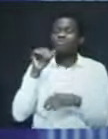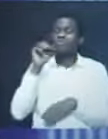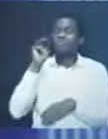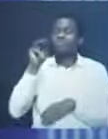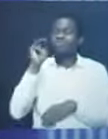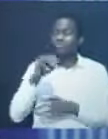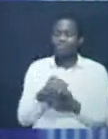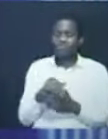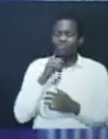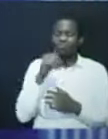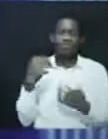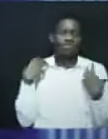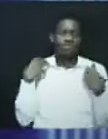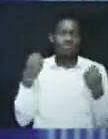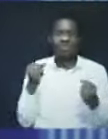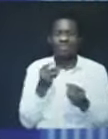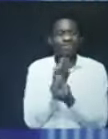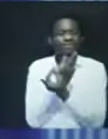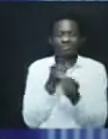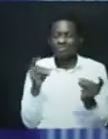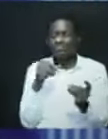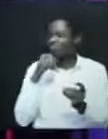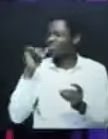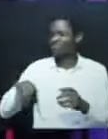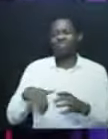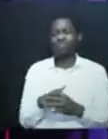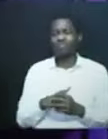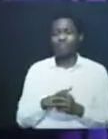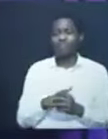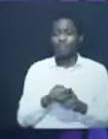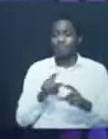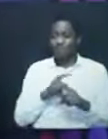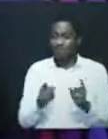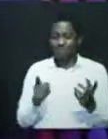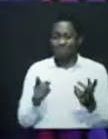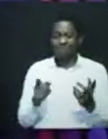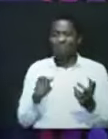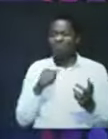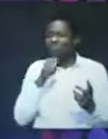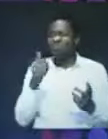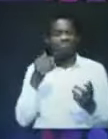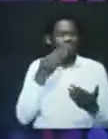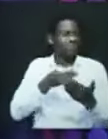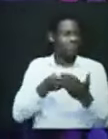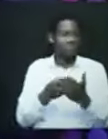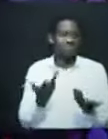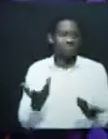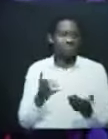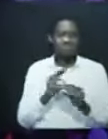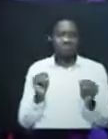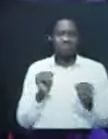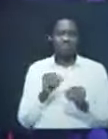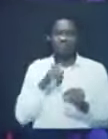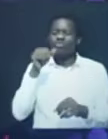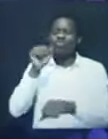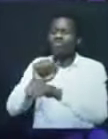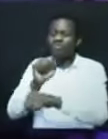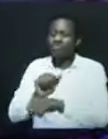Not healing and deliverance. Our greatest need is not money. It's not